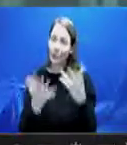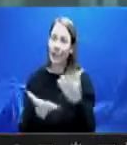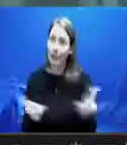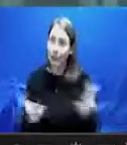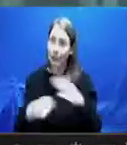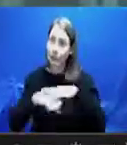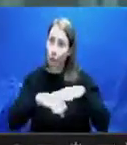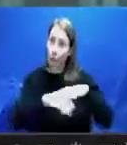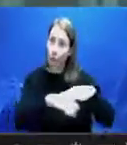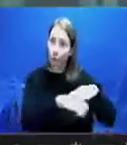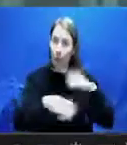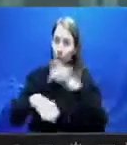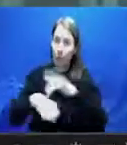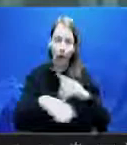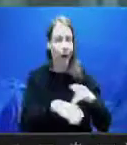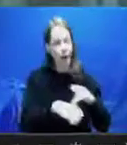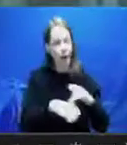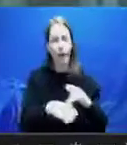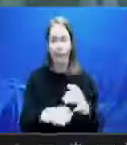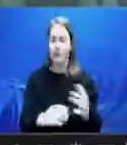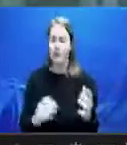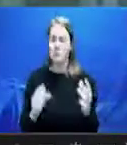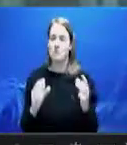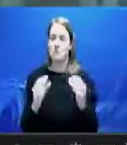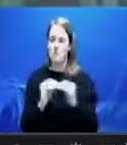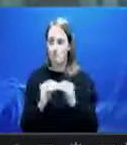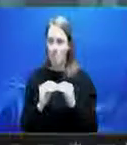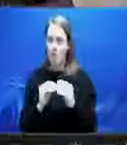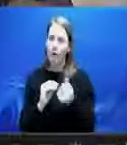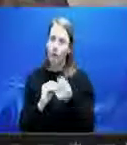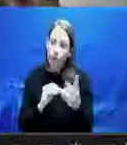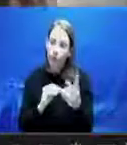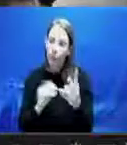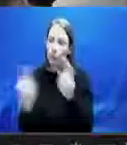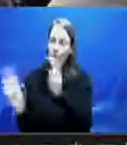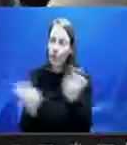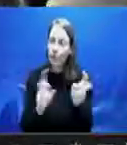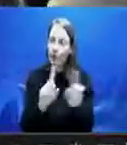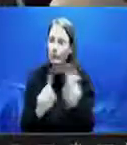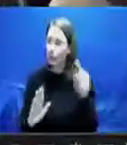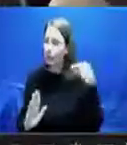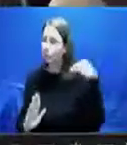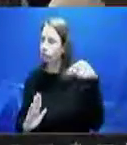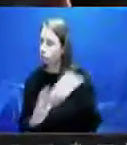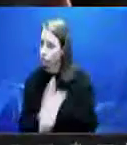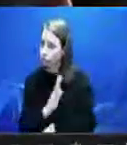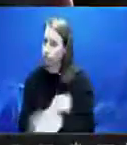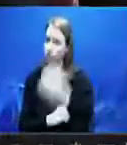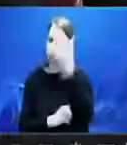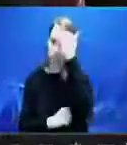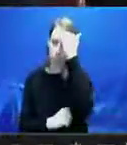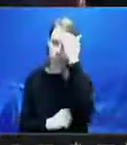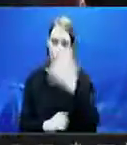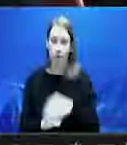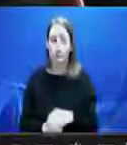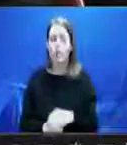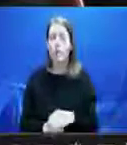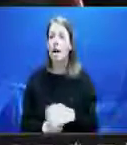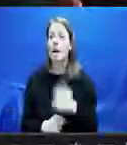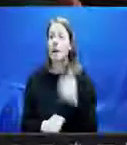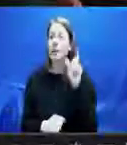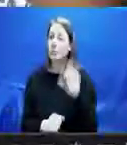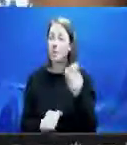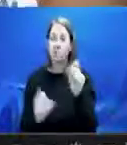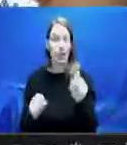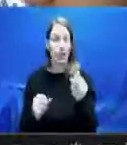summarize that as to read like a detective and write like an investigative reporter. That is, the standards reward students who continually